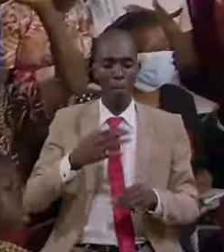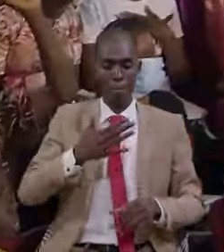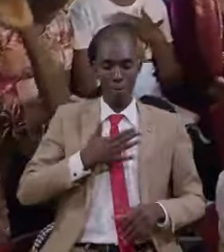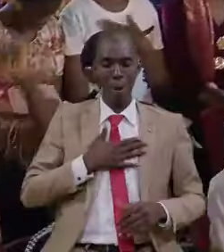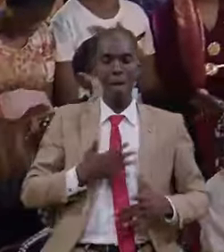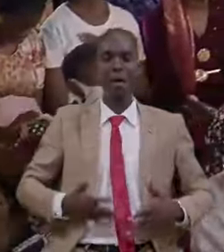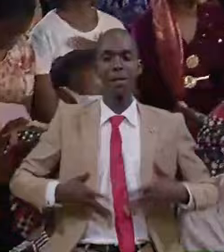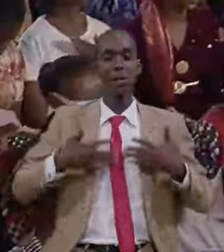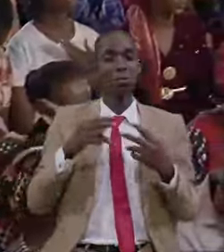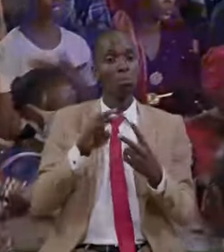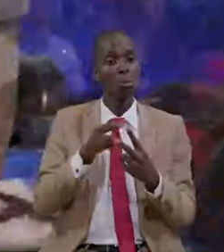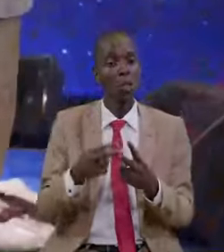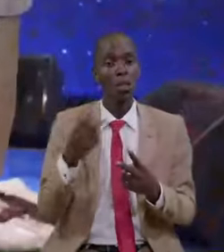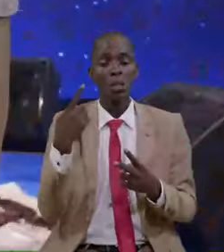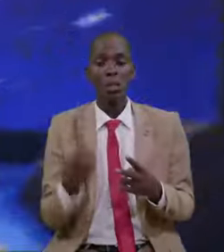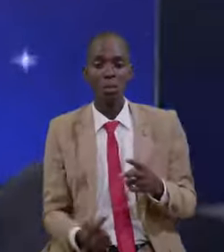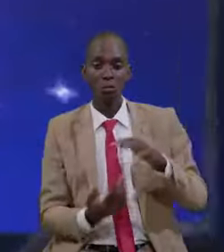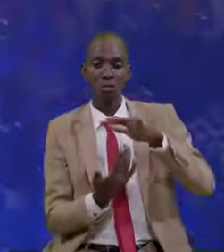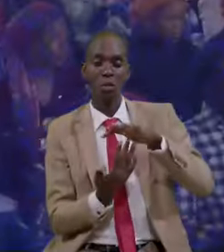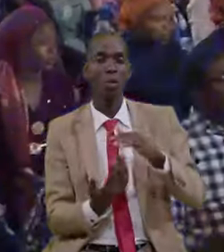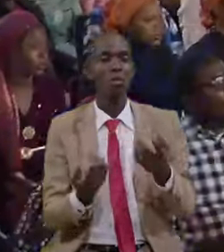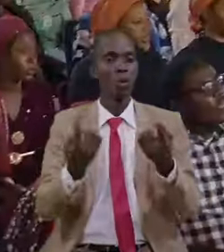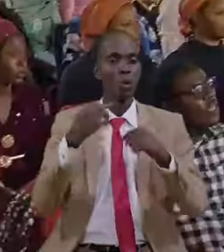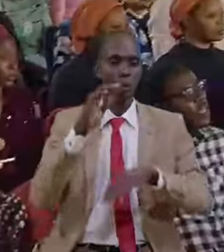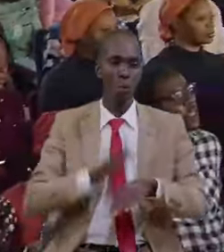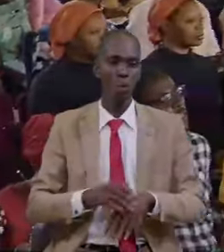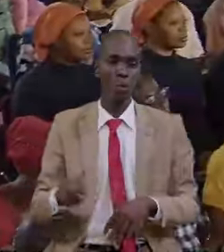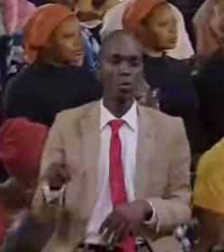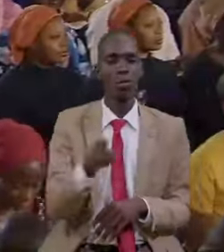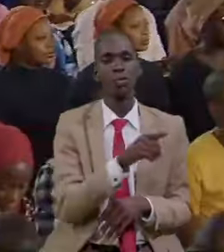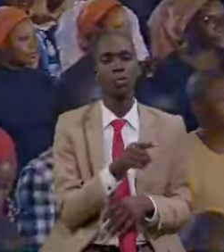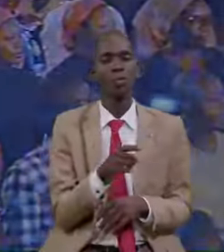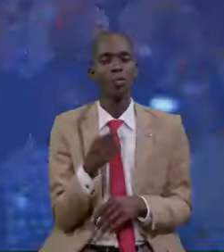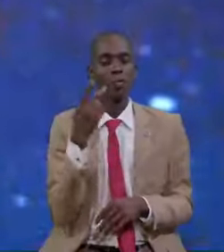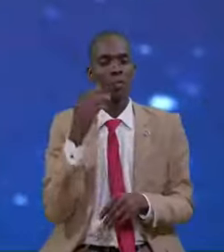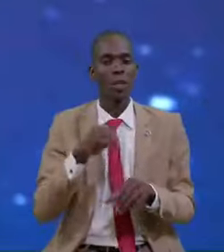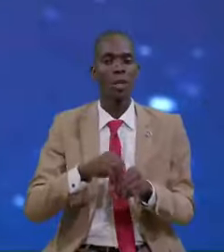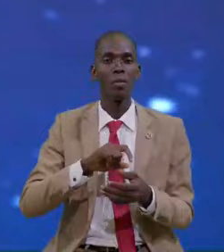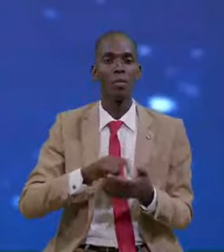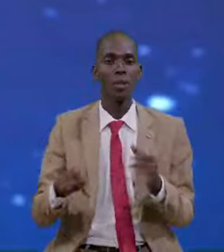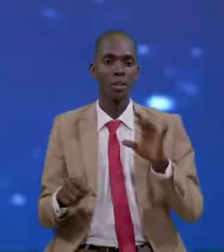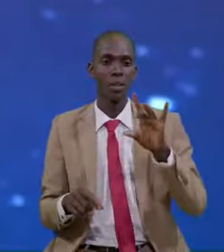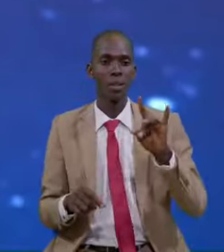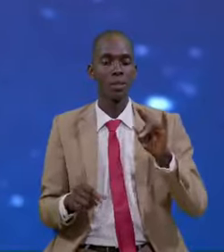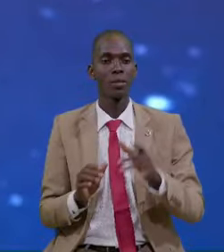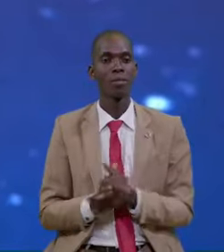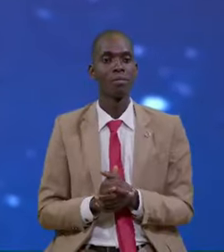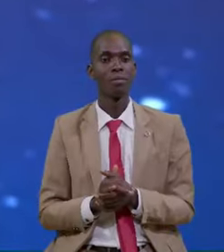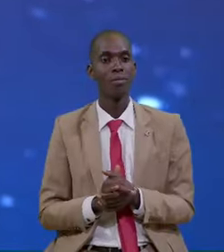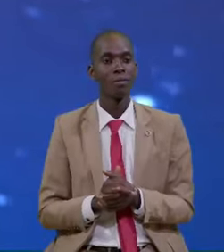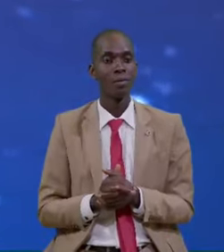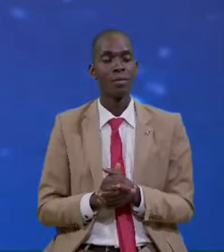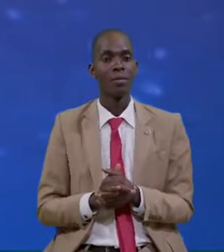the flame kindle upon thee. Look at verse 18. Verse 18, remember ye